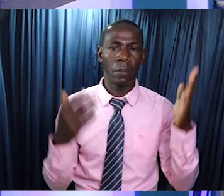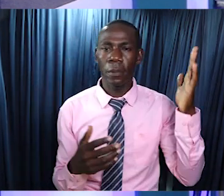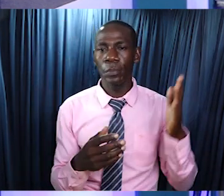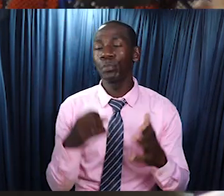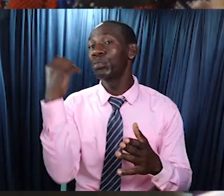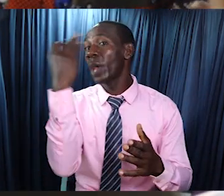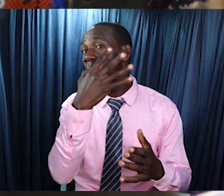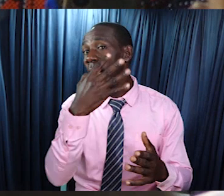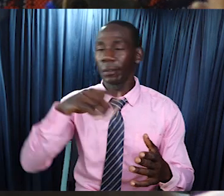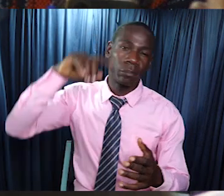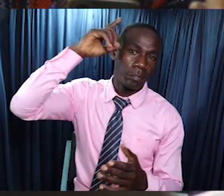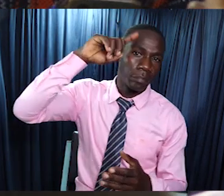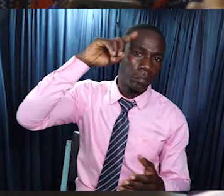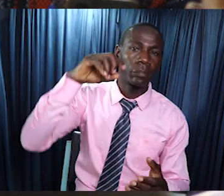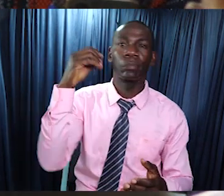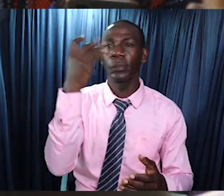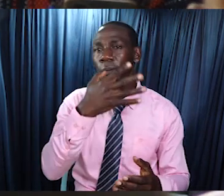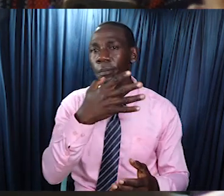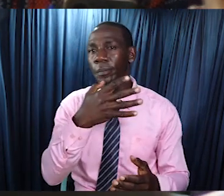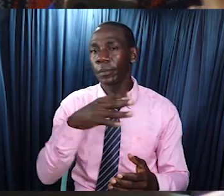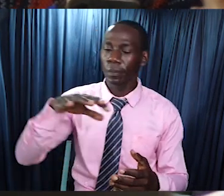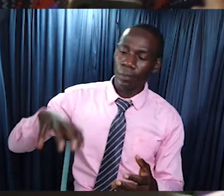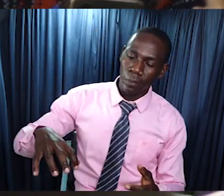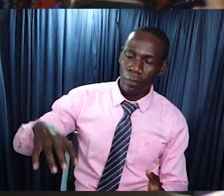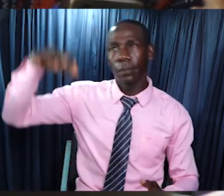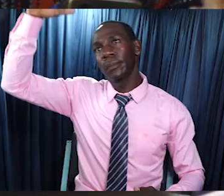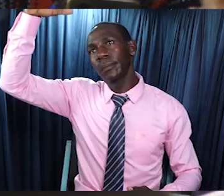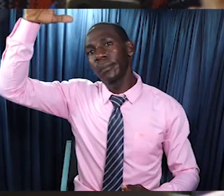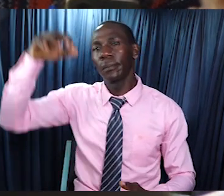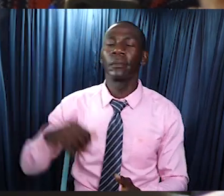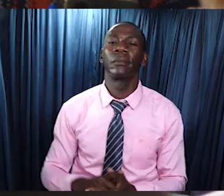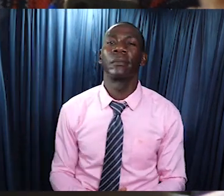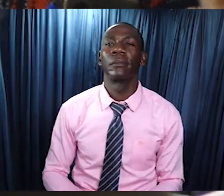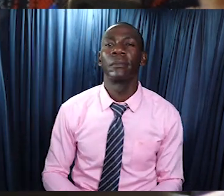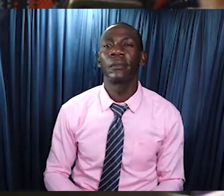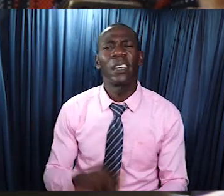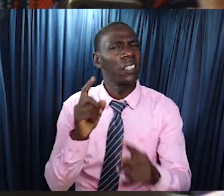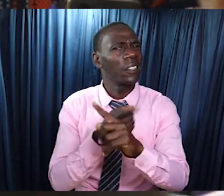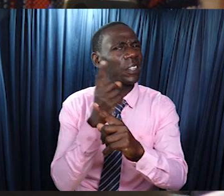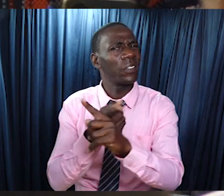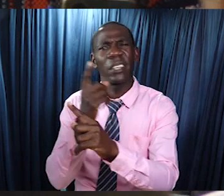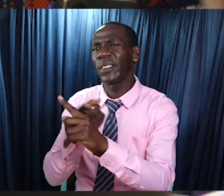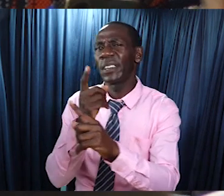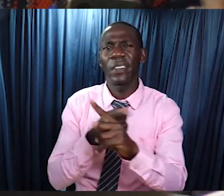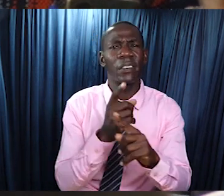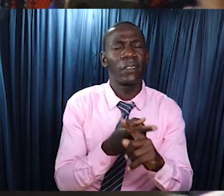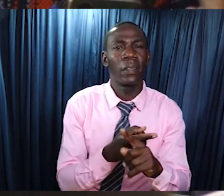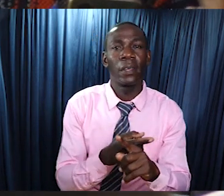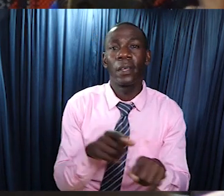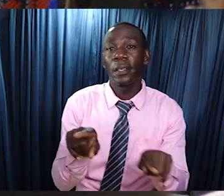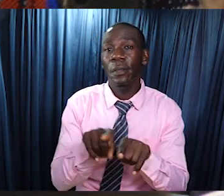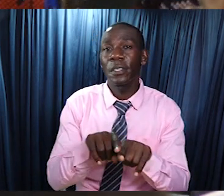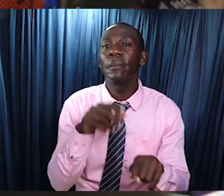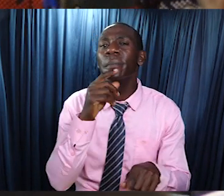kinds. Weupe, weusi, warefu. Light skin, tall. Wafupi. Black, short. Kila aina. All kind of women. Hata wanaume